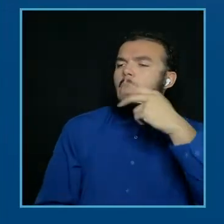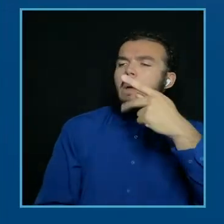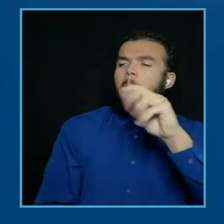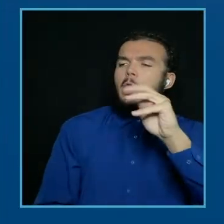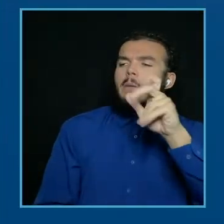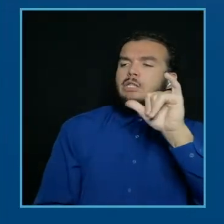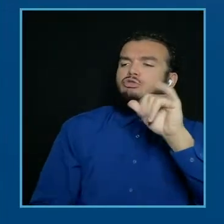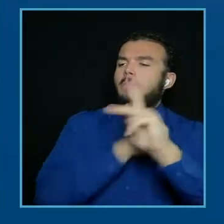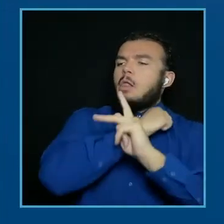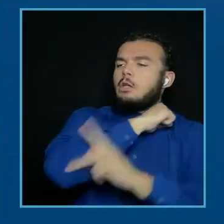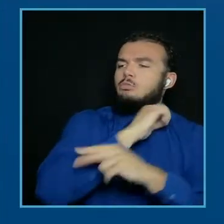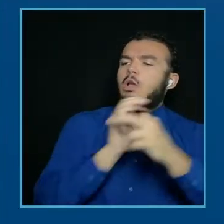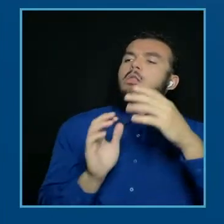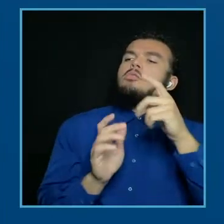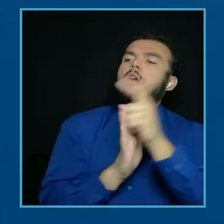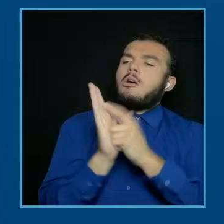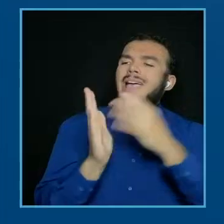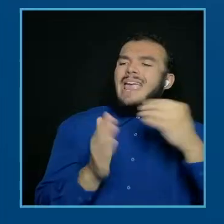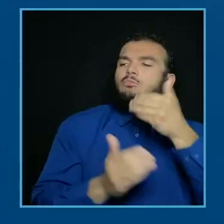and procedure.